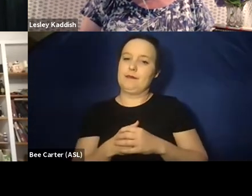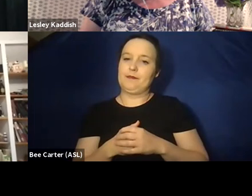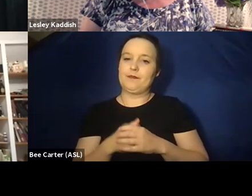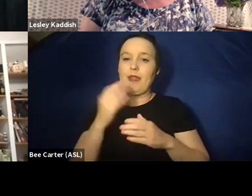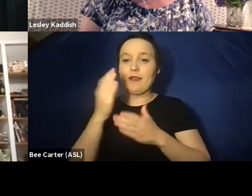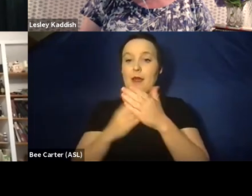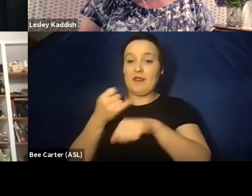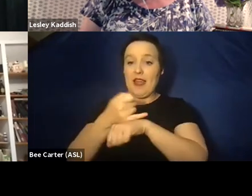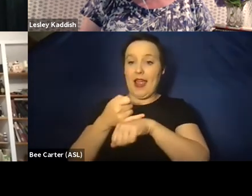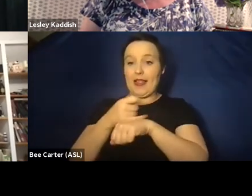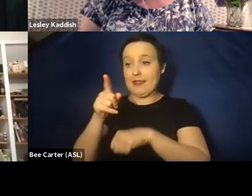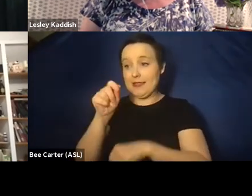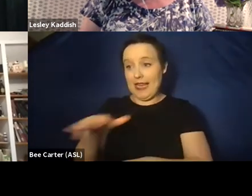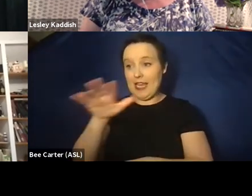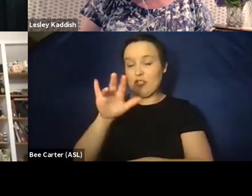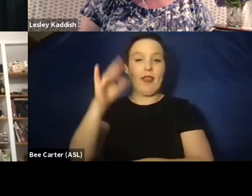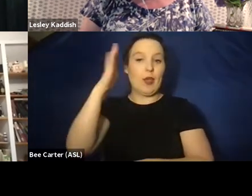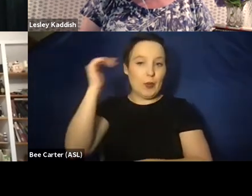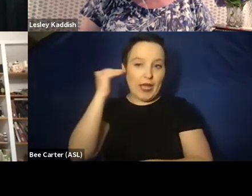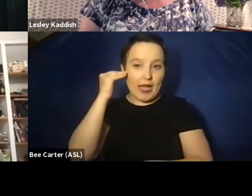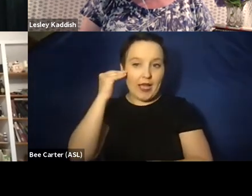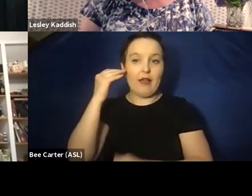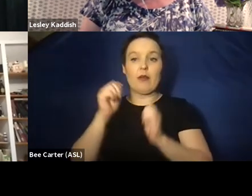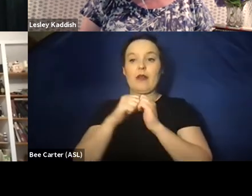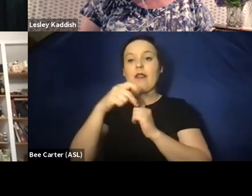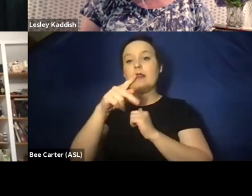islands through Asia, Korea, for example, comes to mind with pansori,